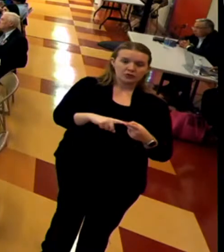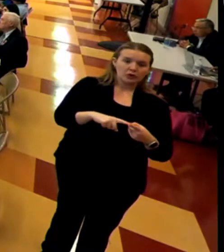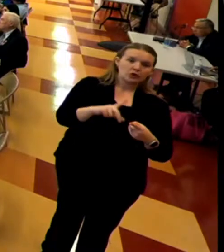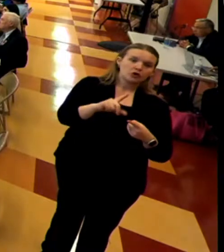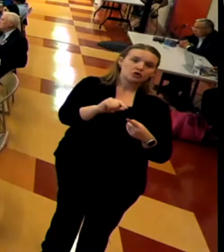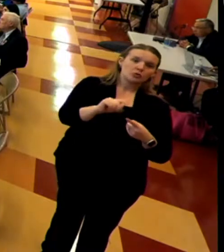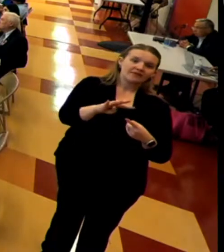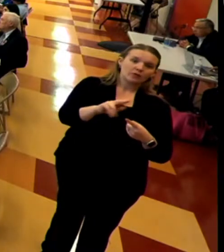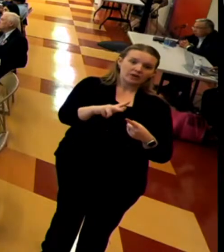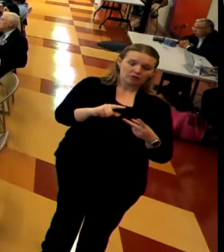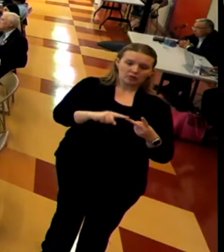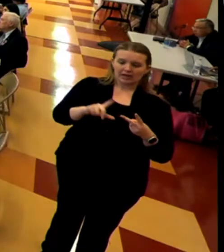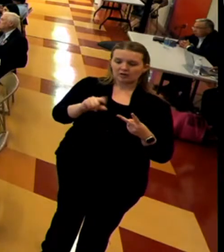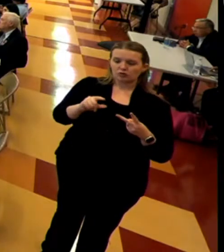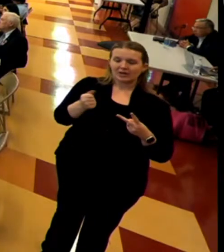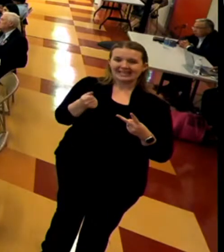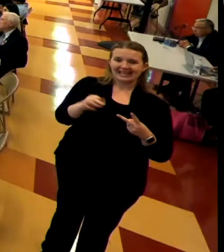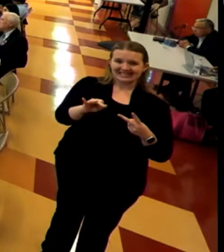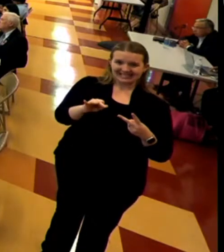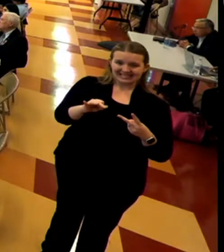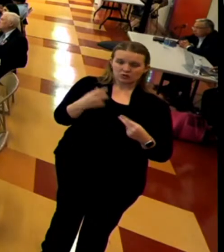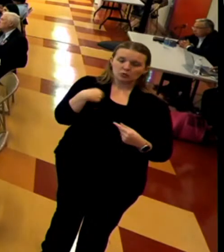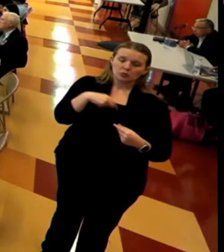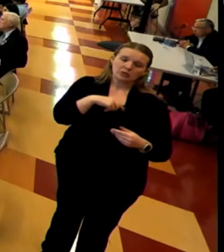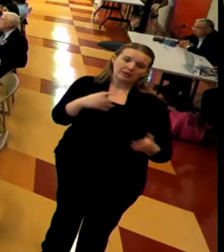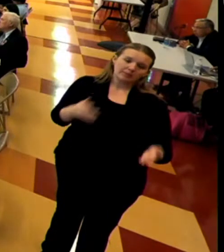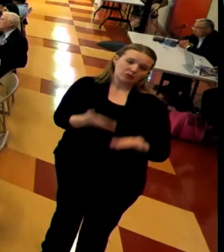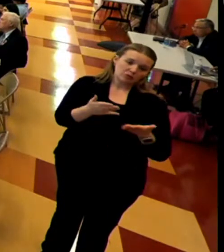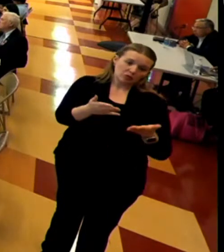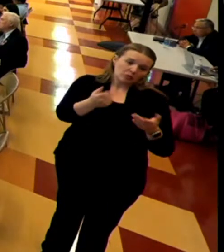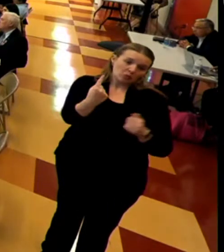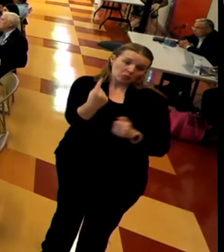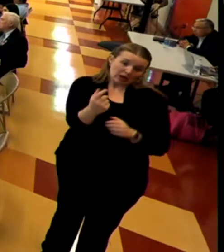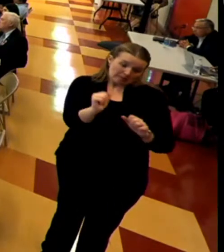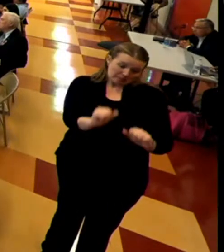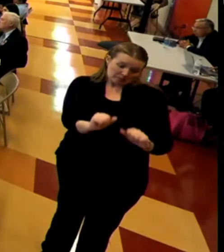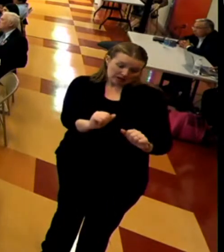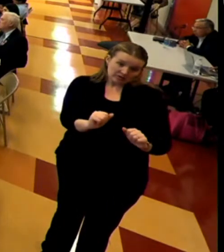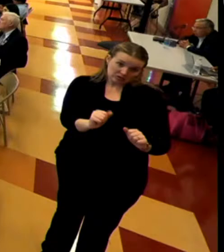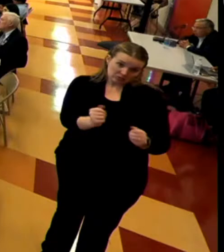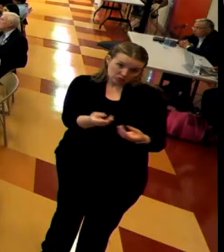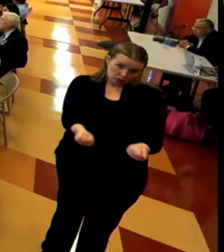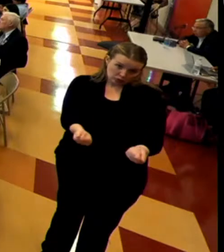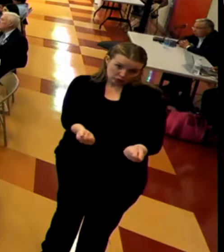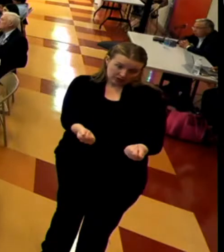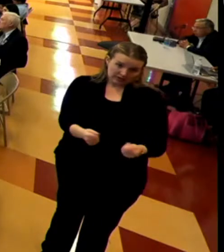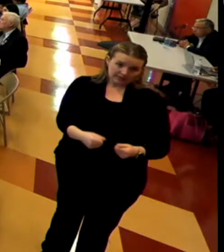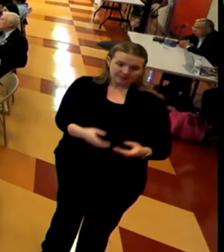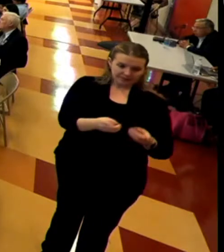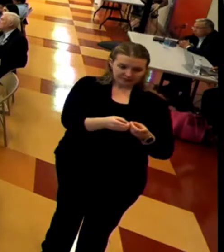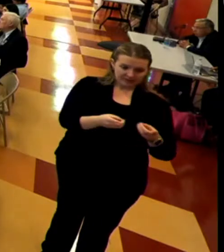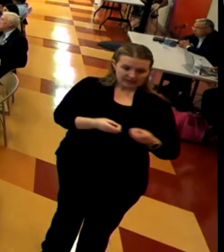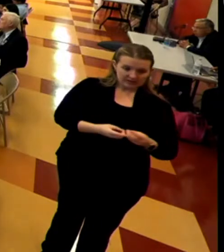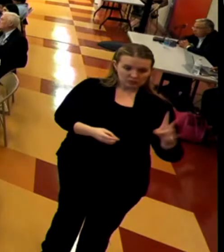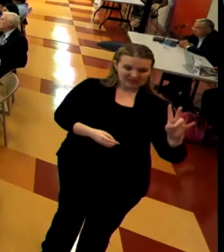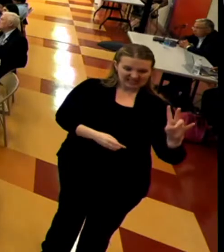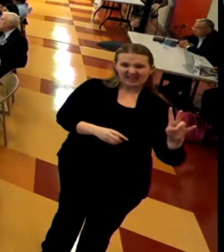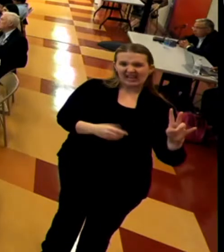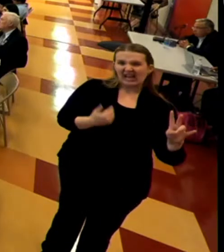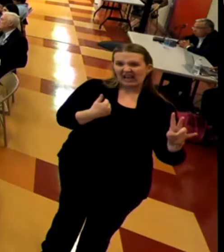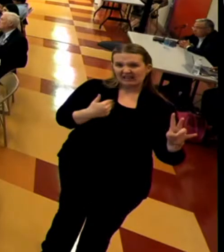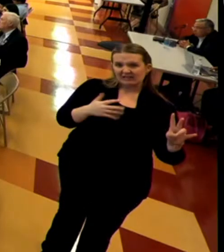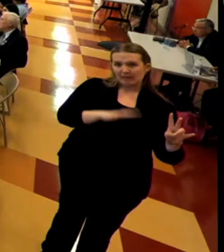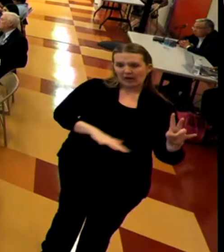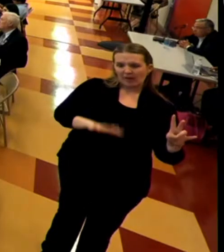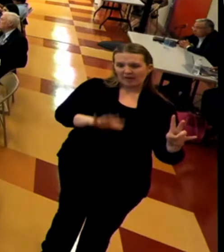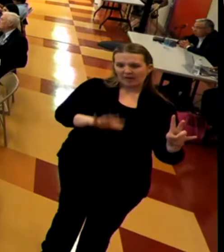2019. We do propose one possible framework solution. District 7 has approximately